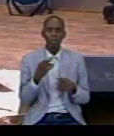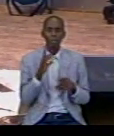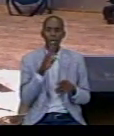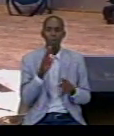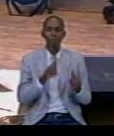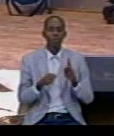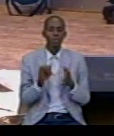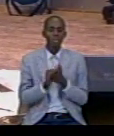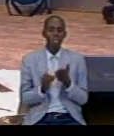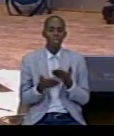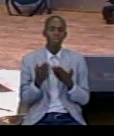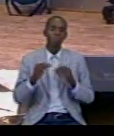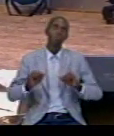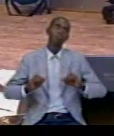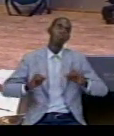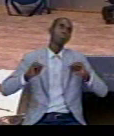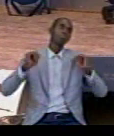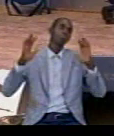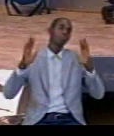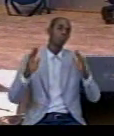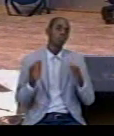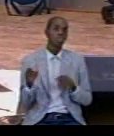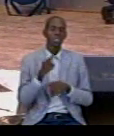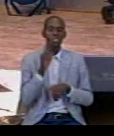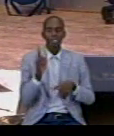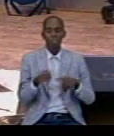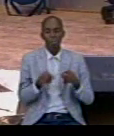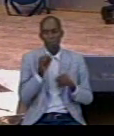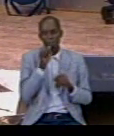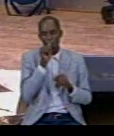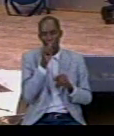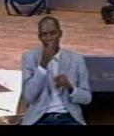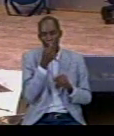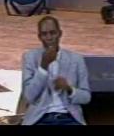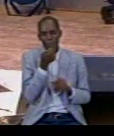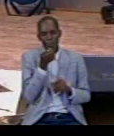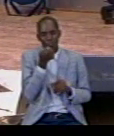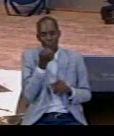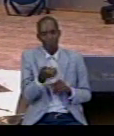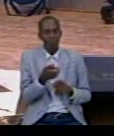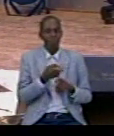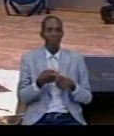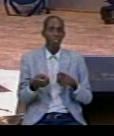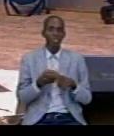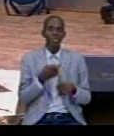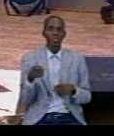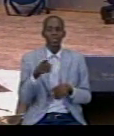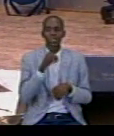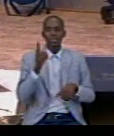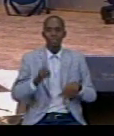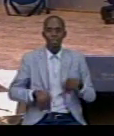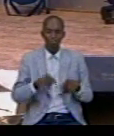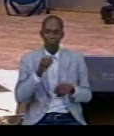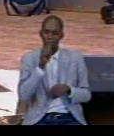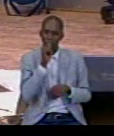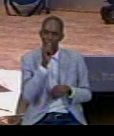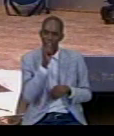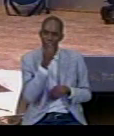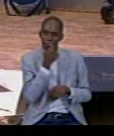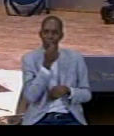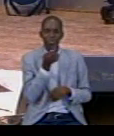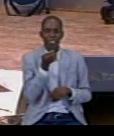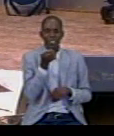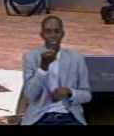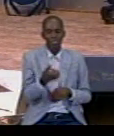up? They can't endure a little persecution. They can't endure a